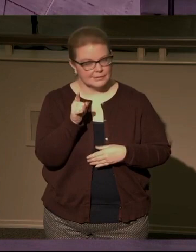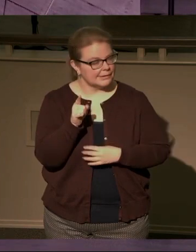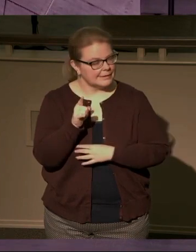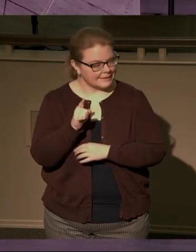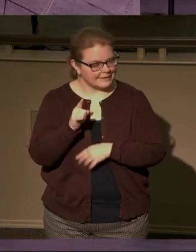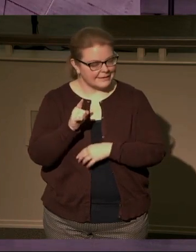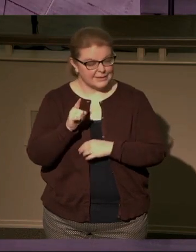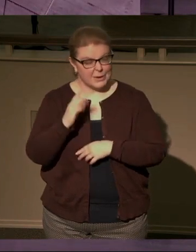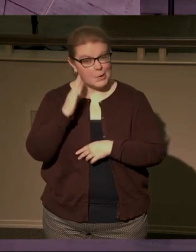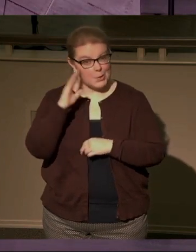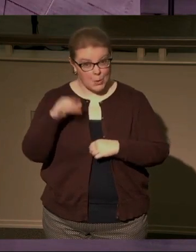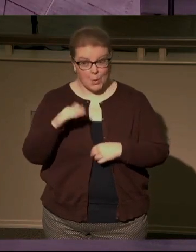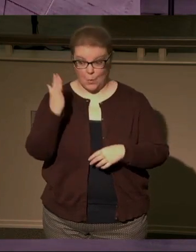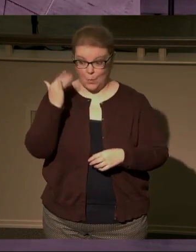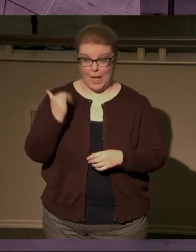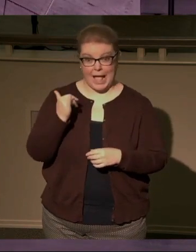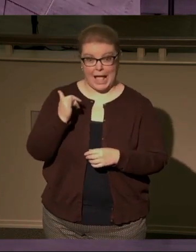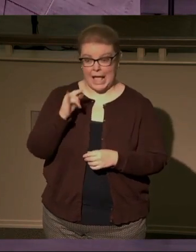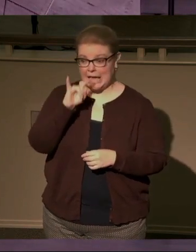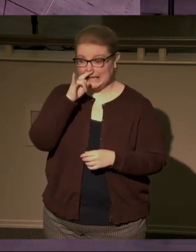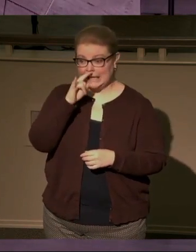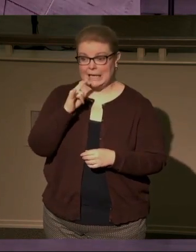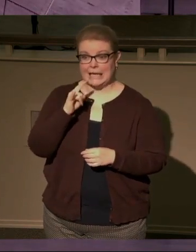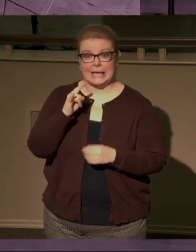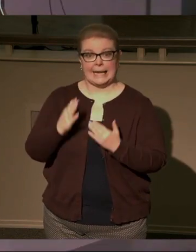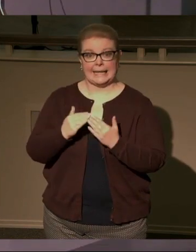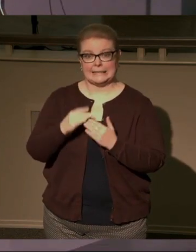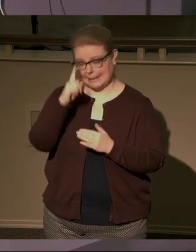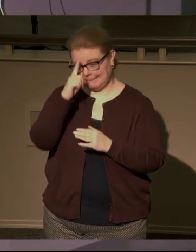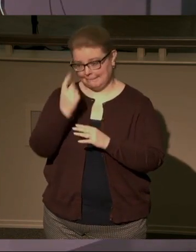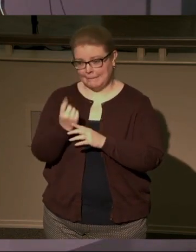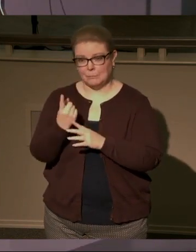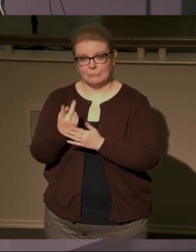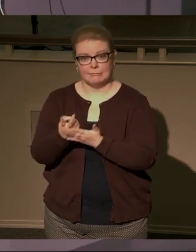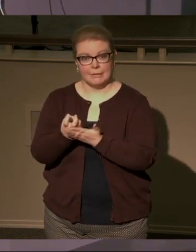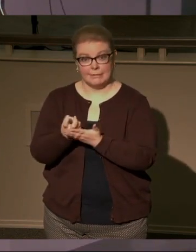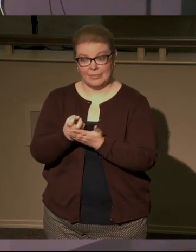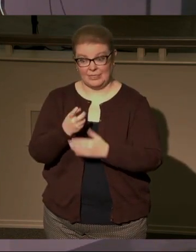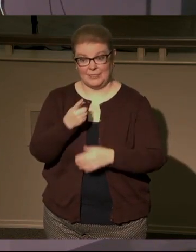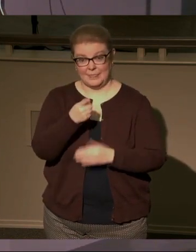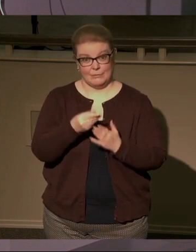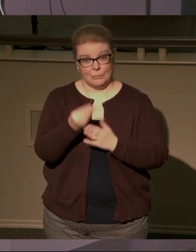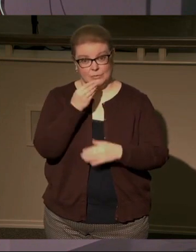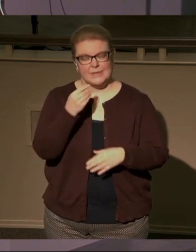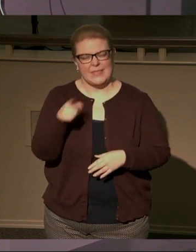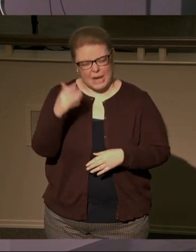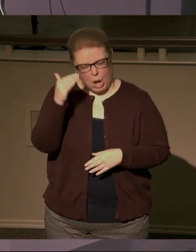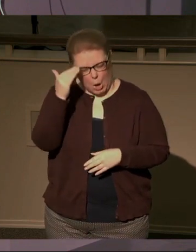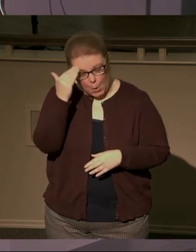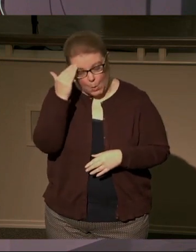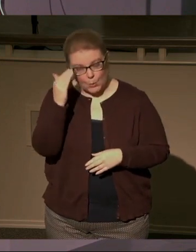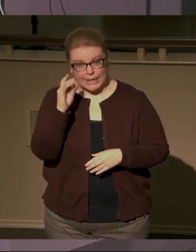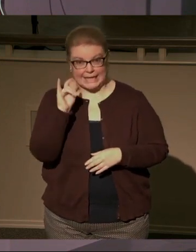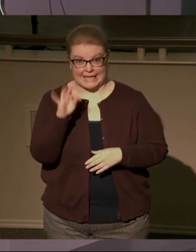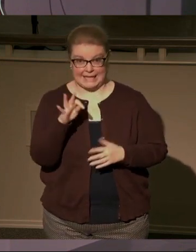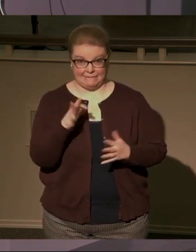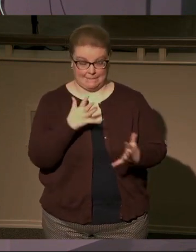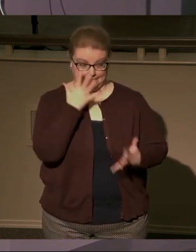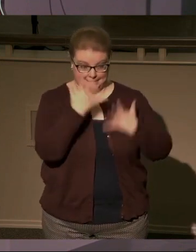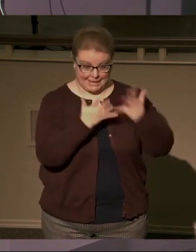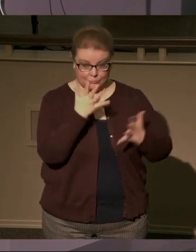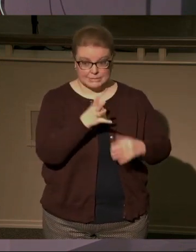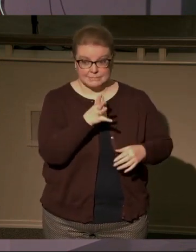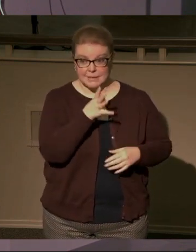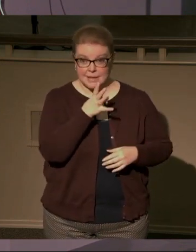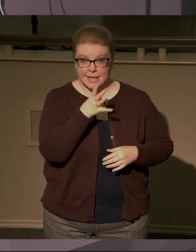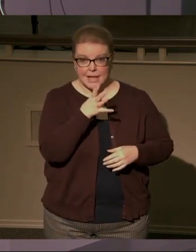You know why they are the way they are in the grocery store? Because they know that by embarrassing you, they